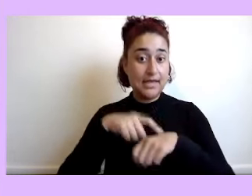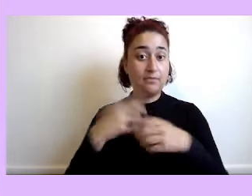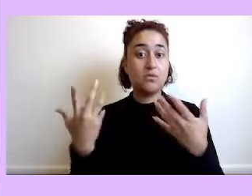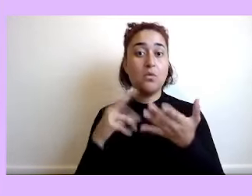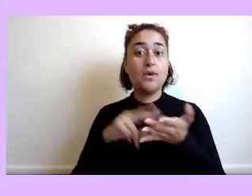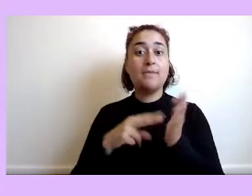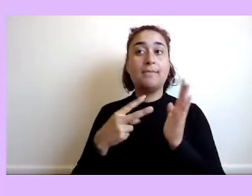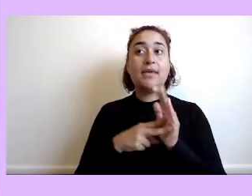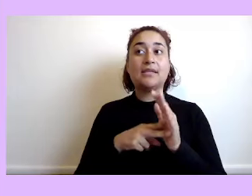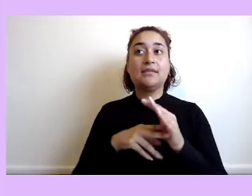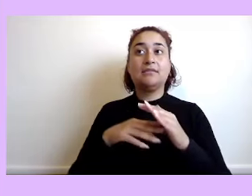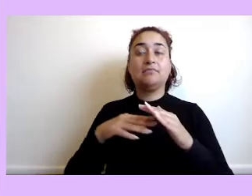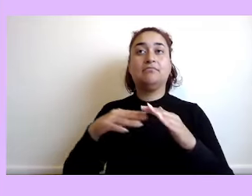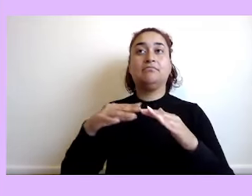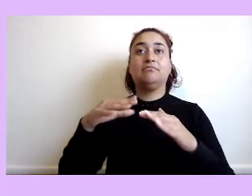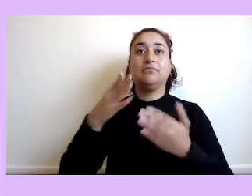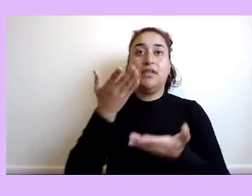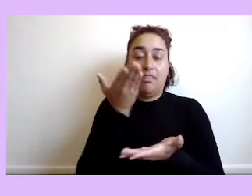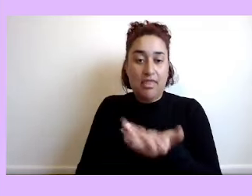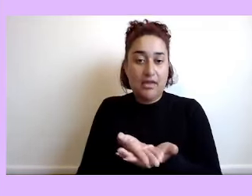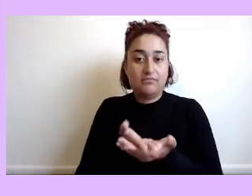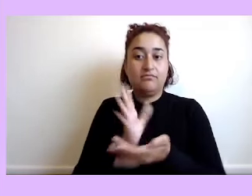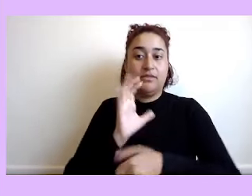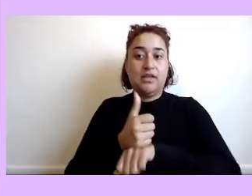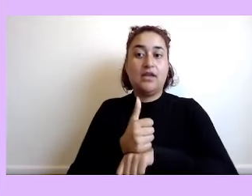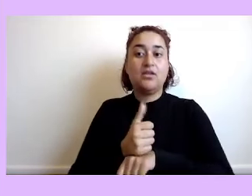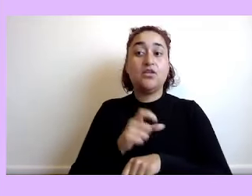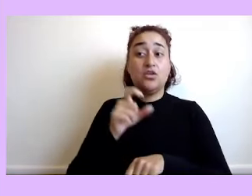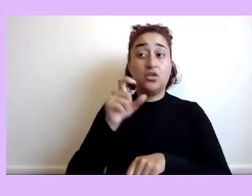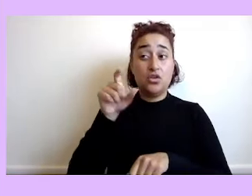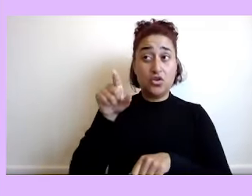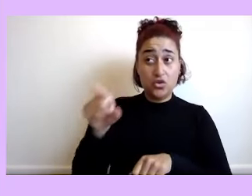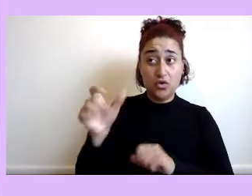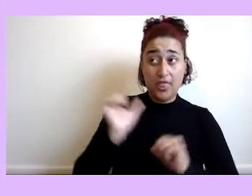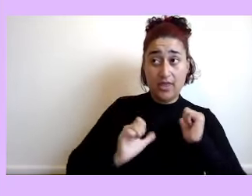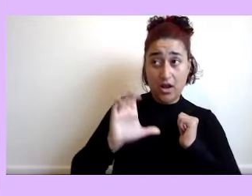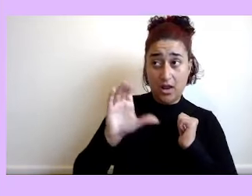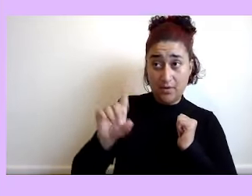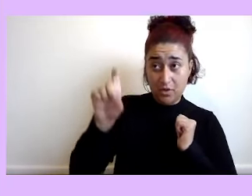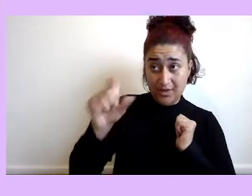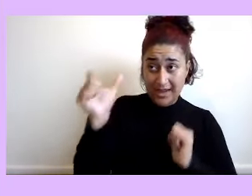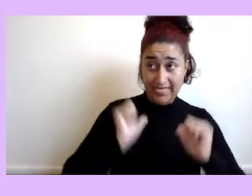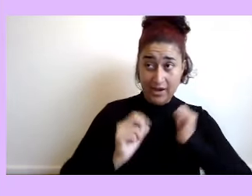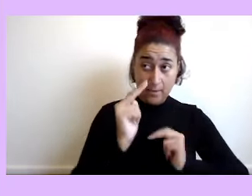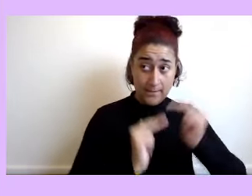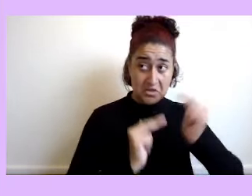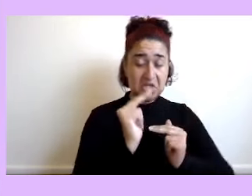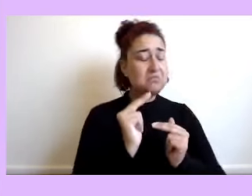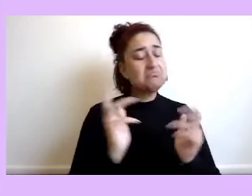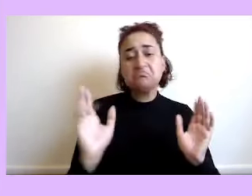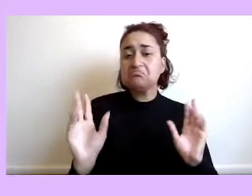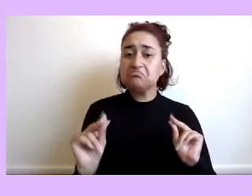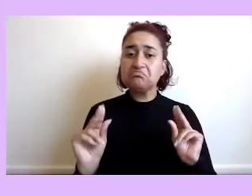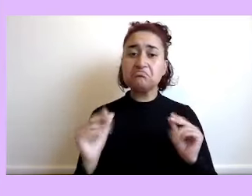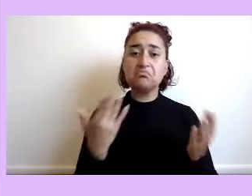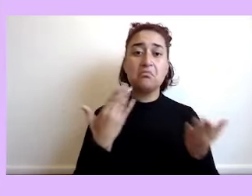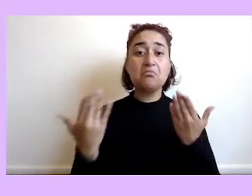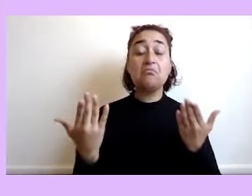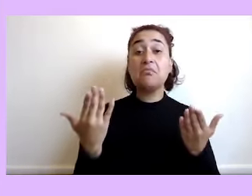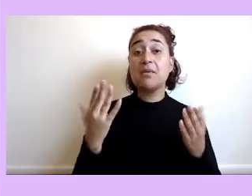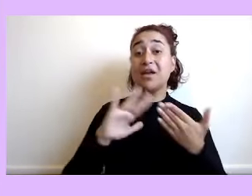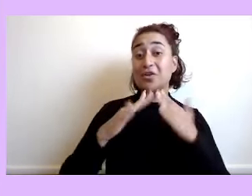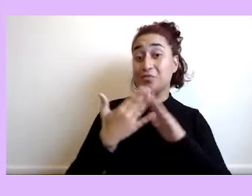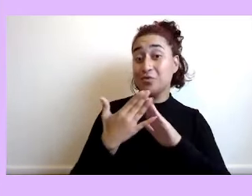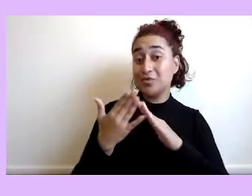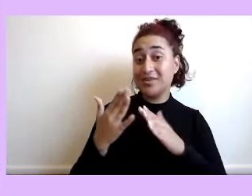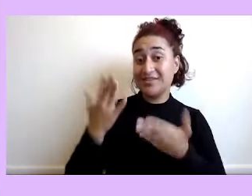know, you're a theater. You need a theater. That's not going to do it. But what might do it is the concept of a community center. And